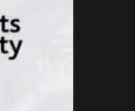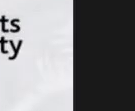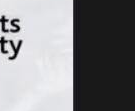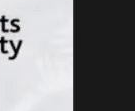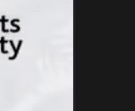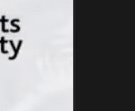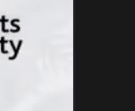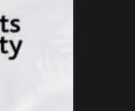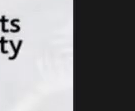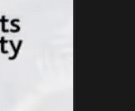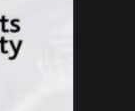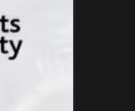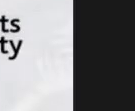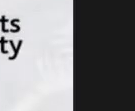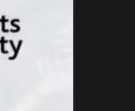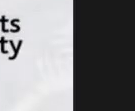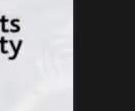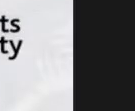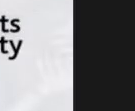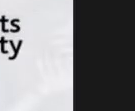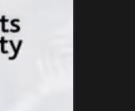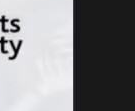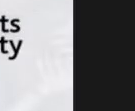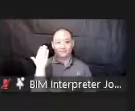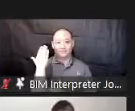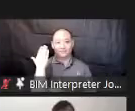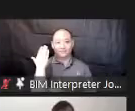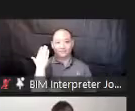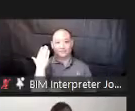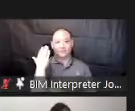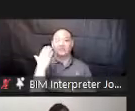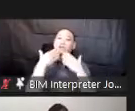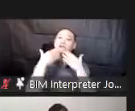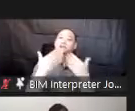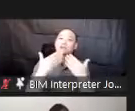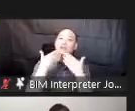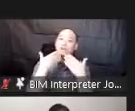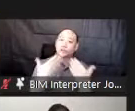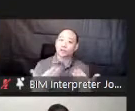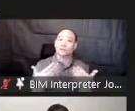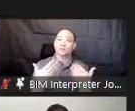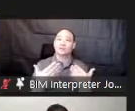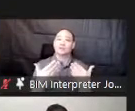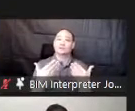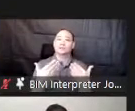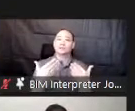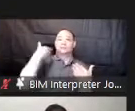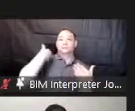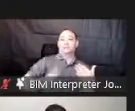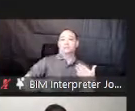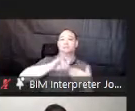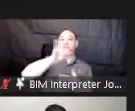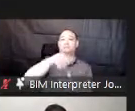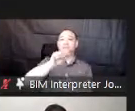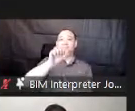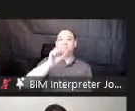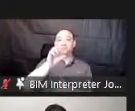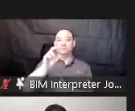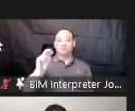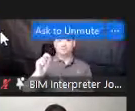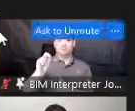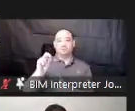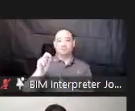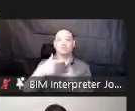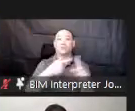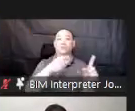Right. Good evening. Good morning, everyone. And thank you so much for having me once again. My name is Jason, co-founder of Architects University. At our